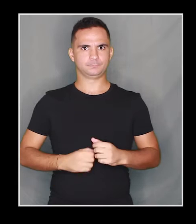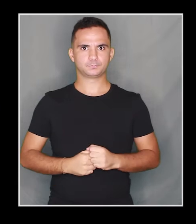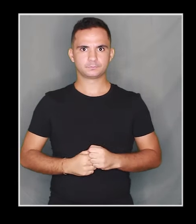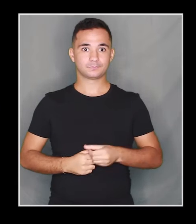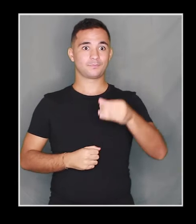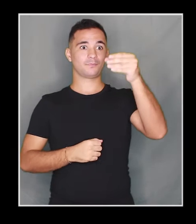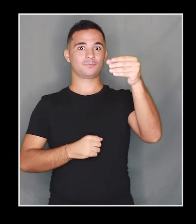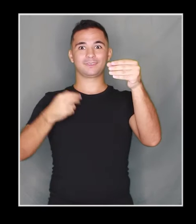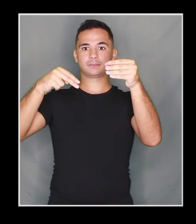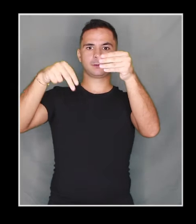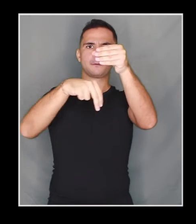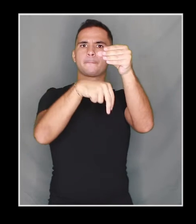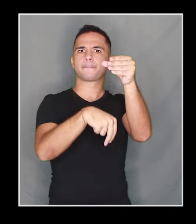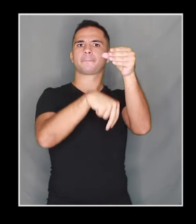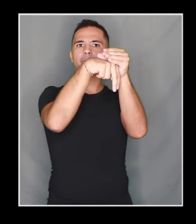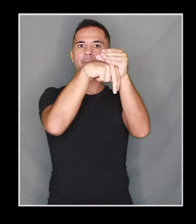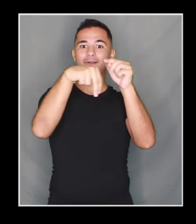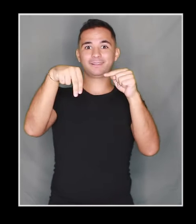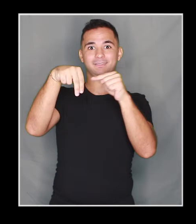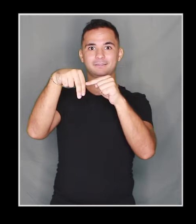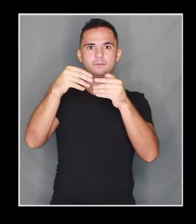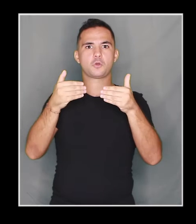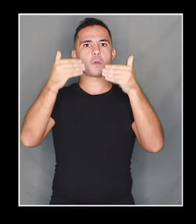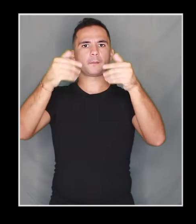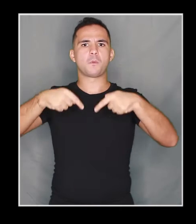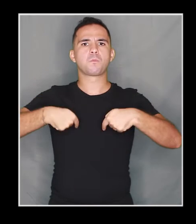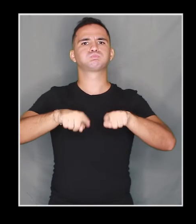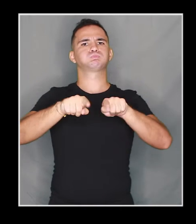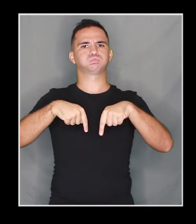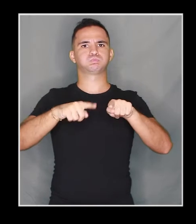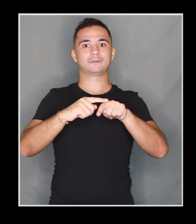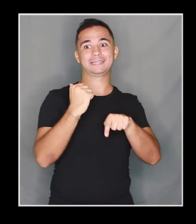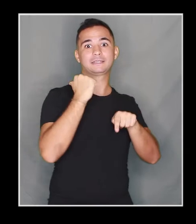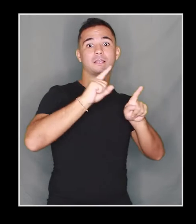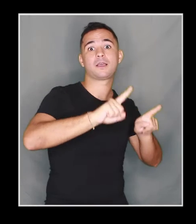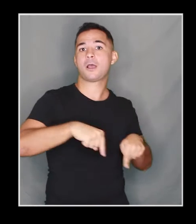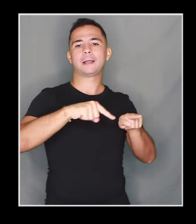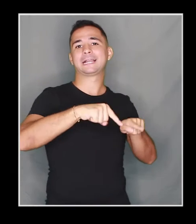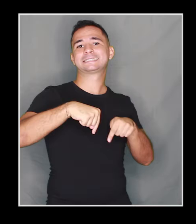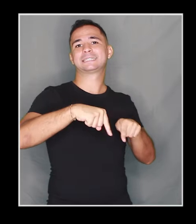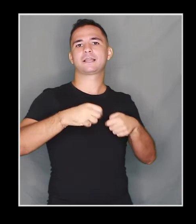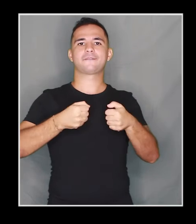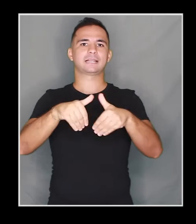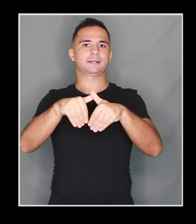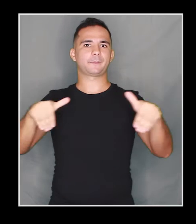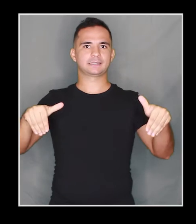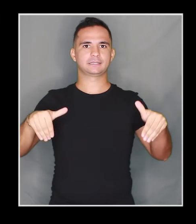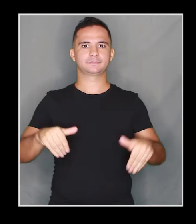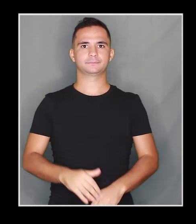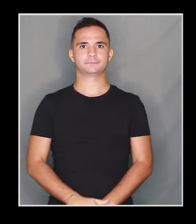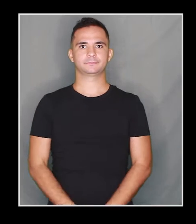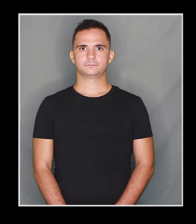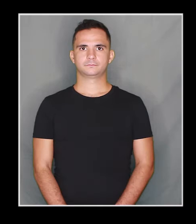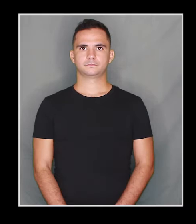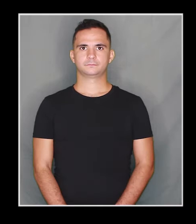are articulated. They make a to and fro movement, free forward but short